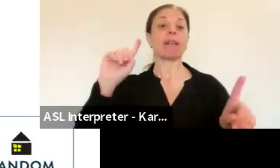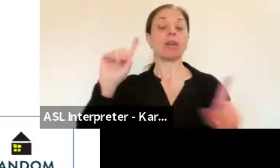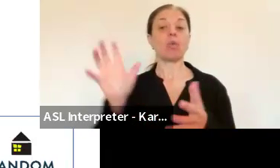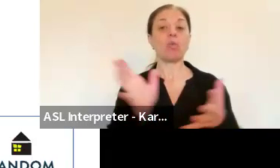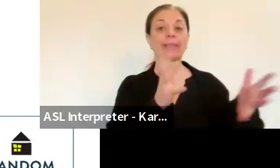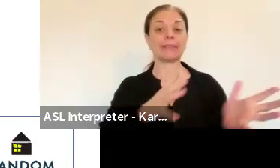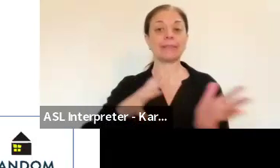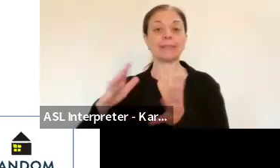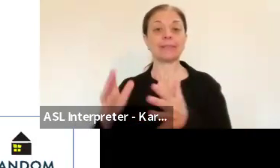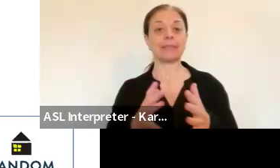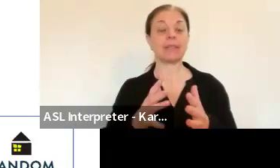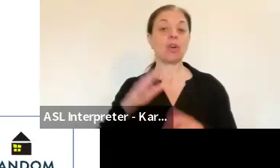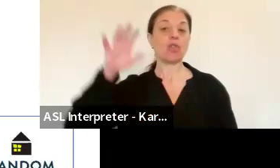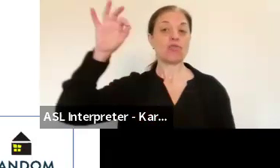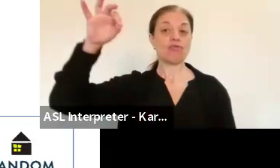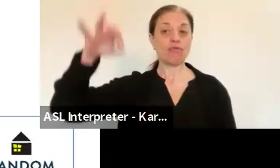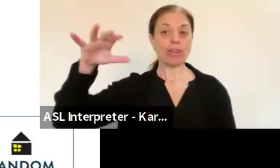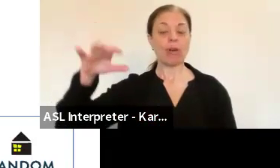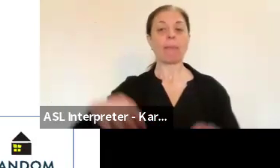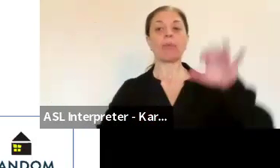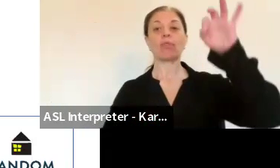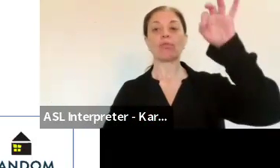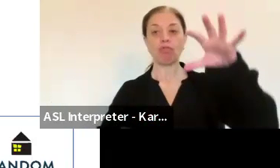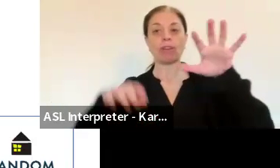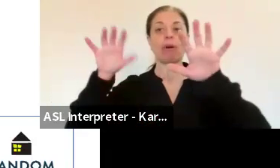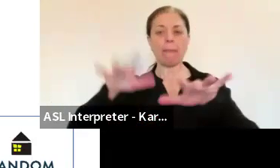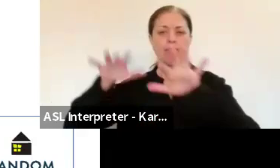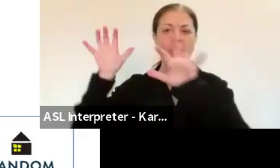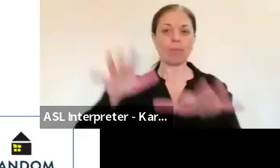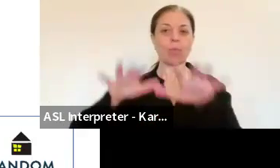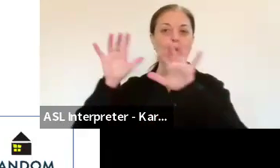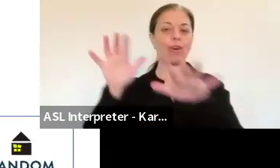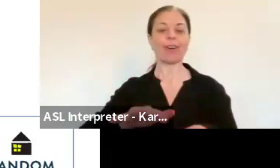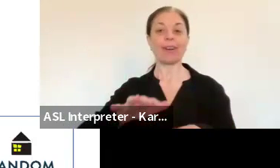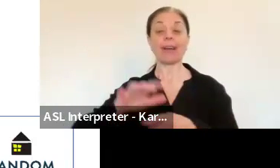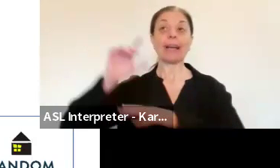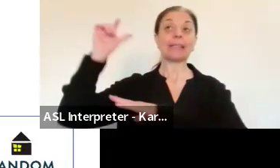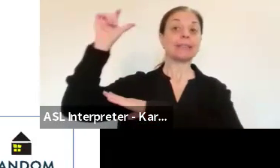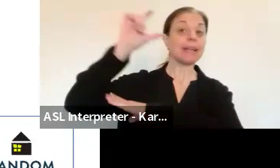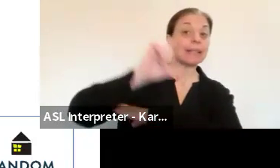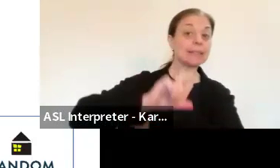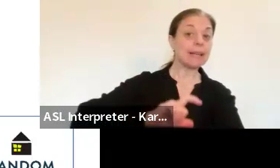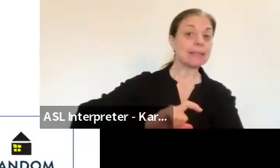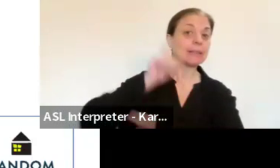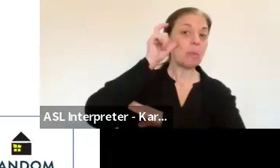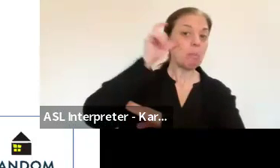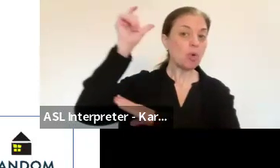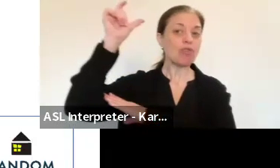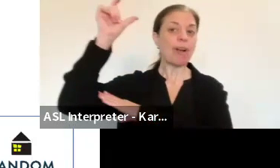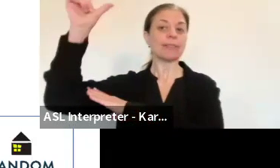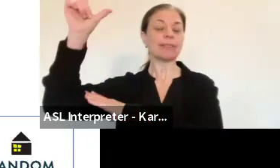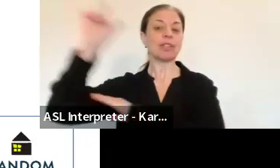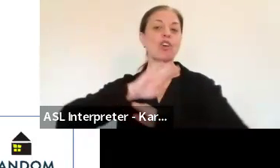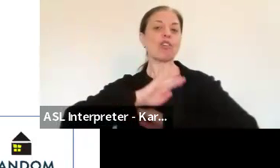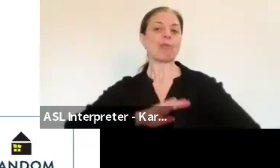picks up. One raindrop, then another. A downpour. The sun sets and the moon rises. Relief